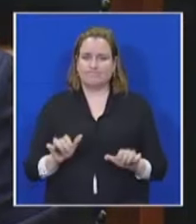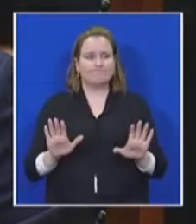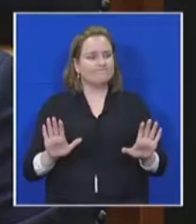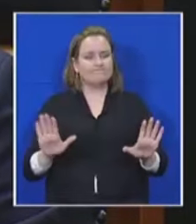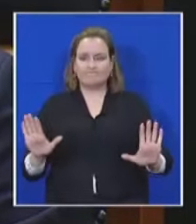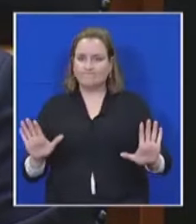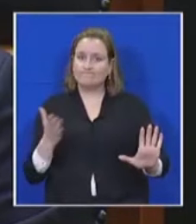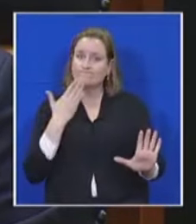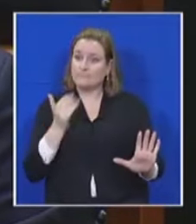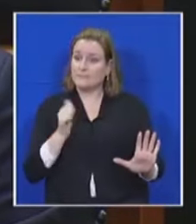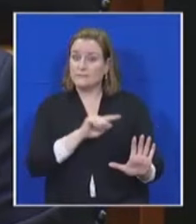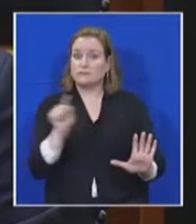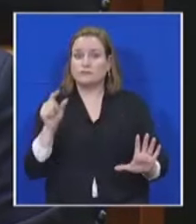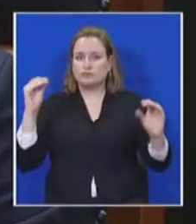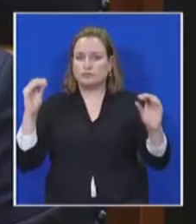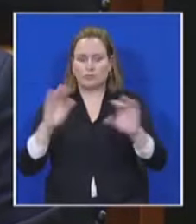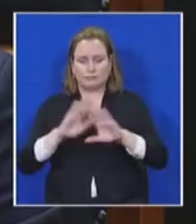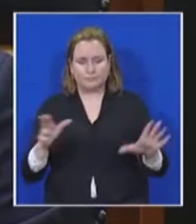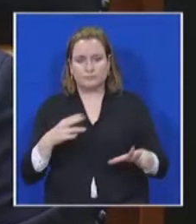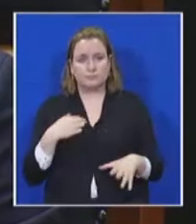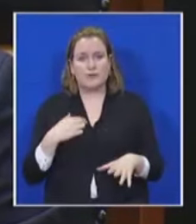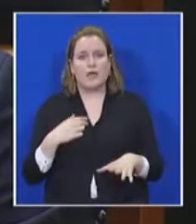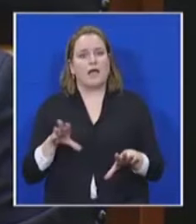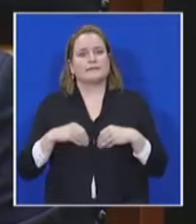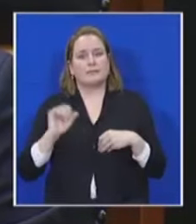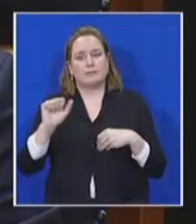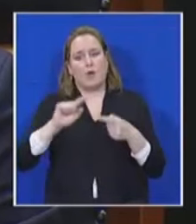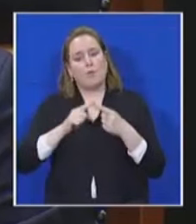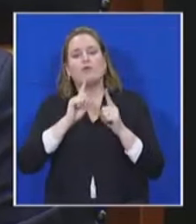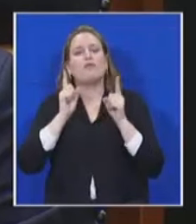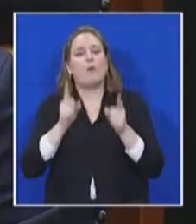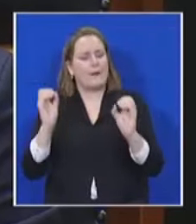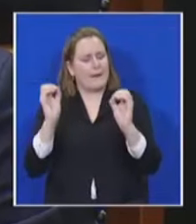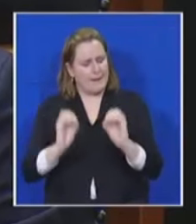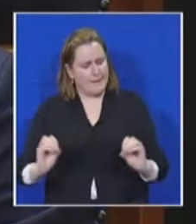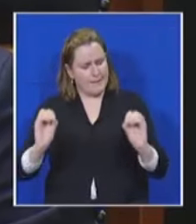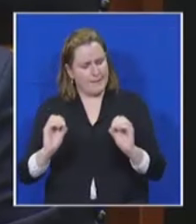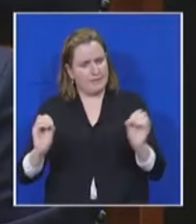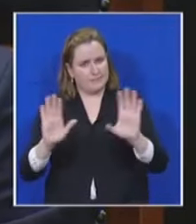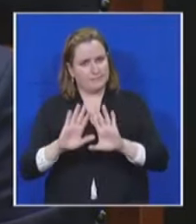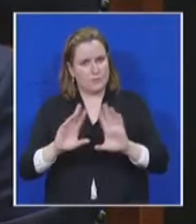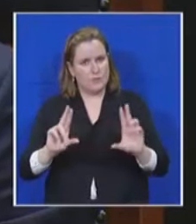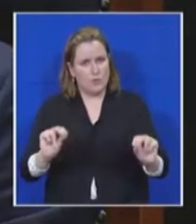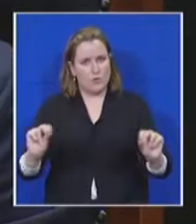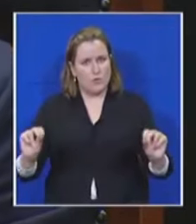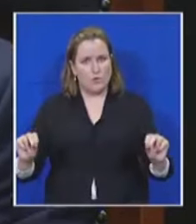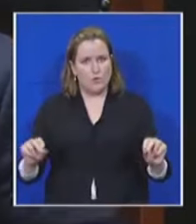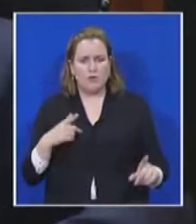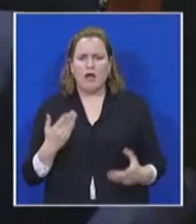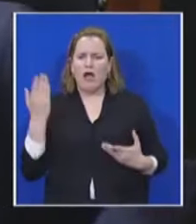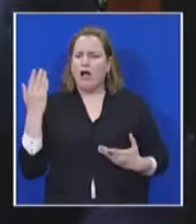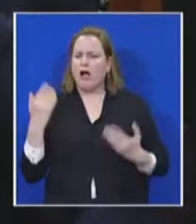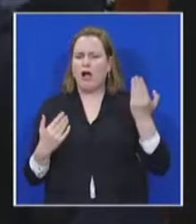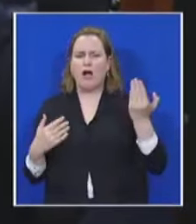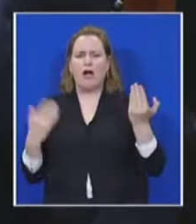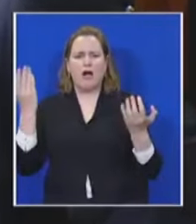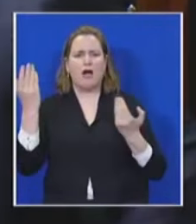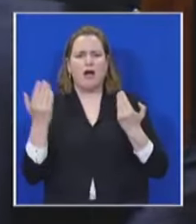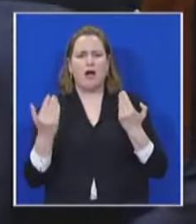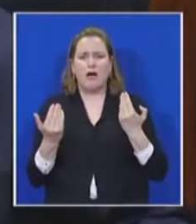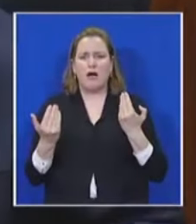this matter. I'm not taking any points of order. Point of order. I would like us to Down. proceed. Honorable Deputy Speaker,